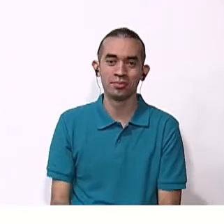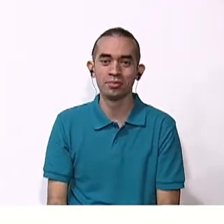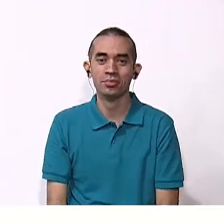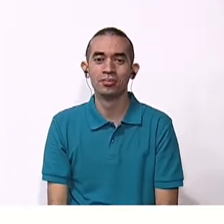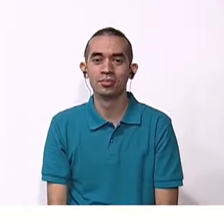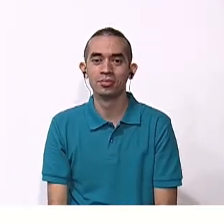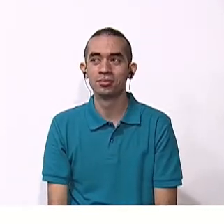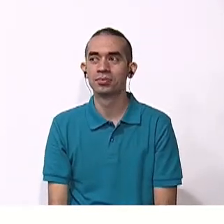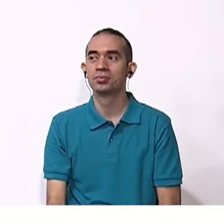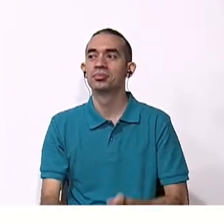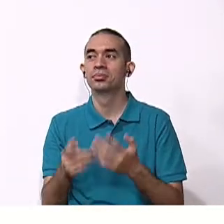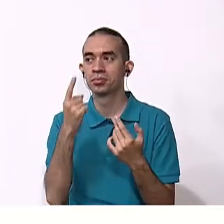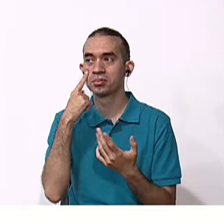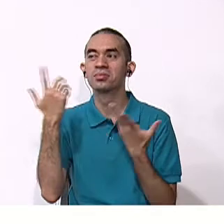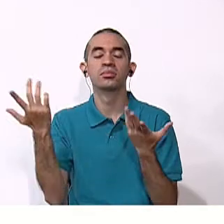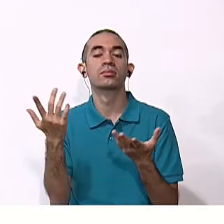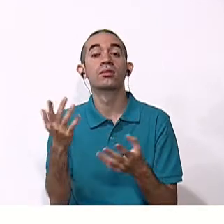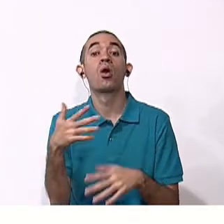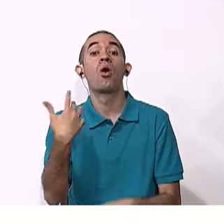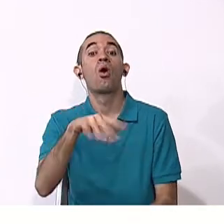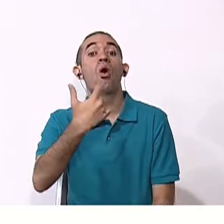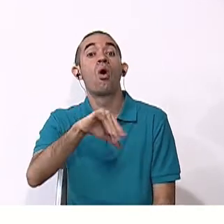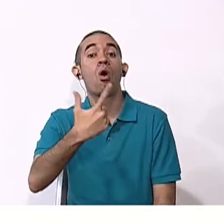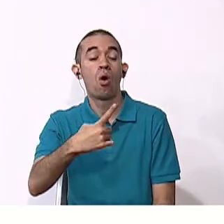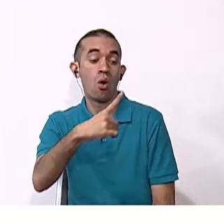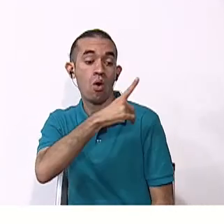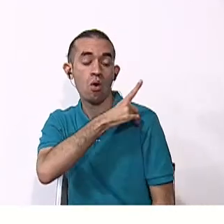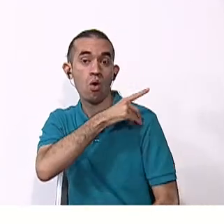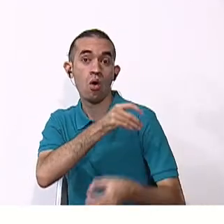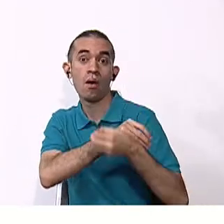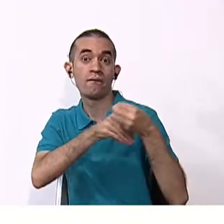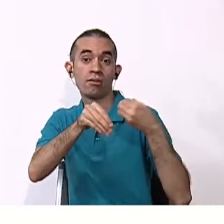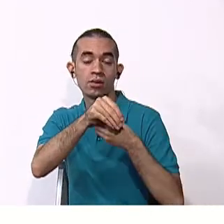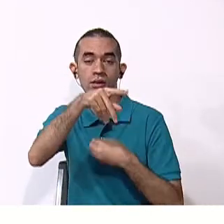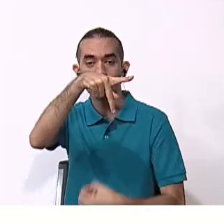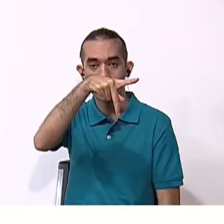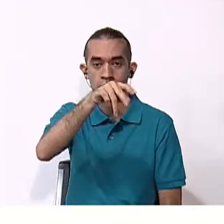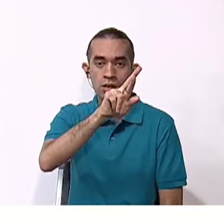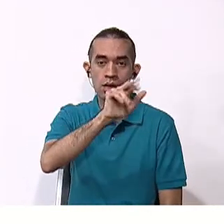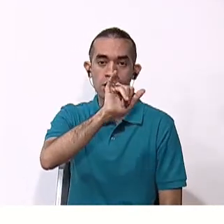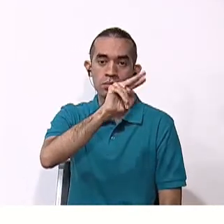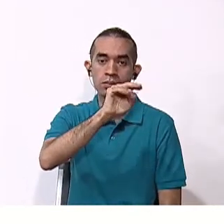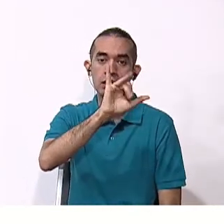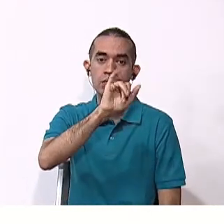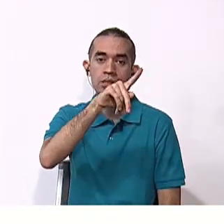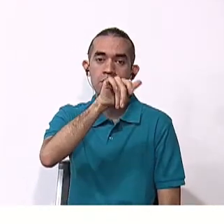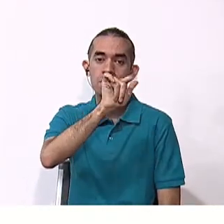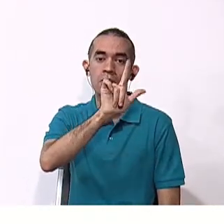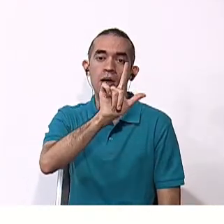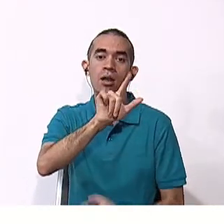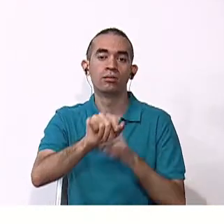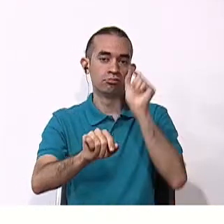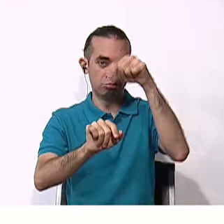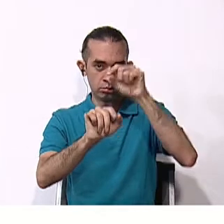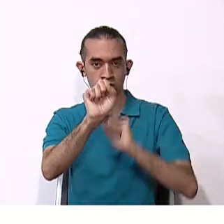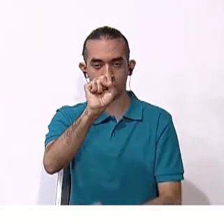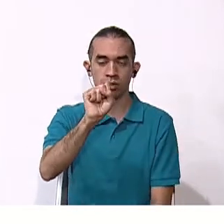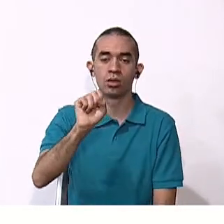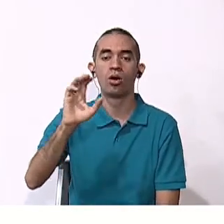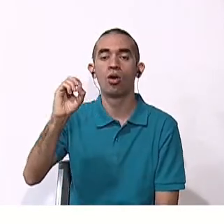good. Now we have, oh, the principal's office. This is the principal's